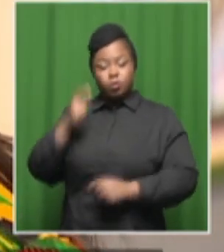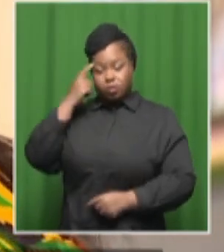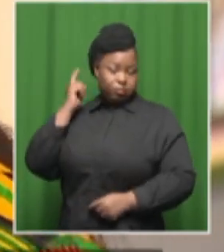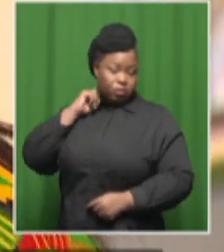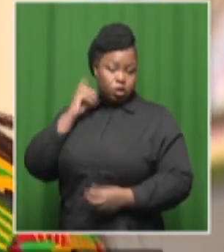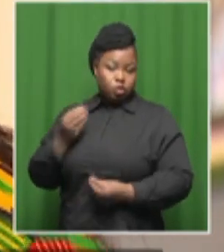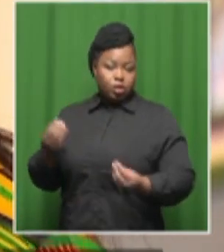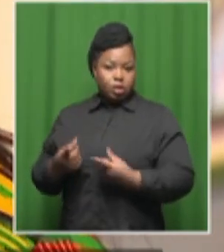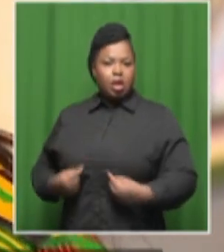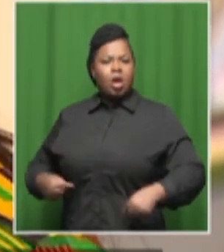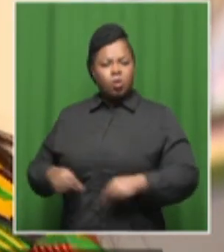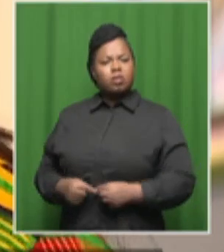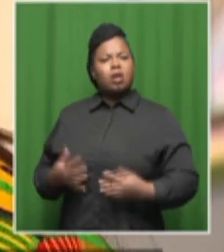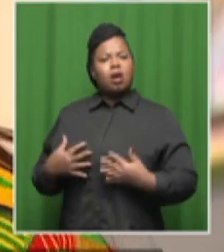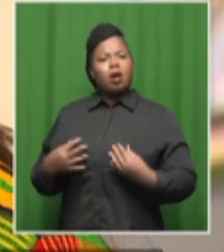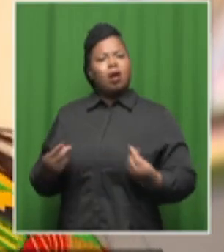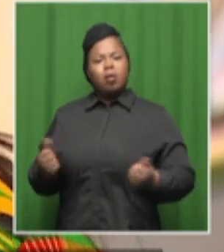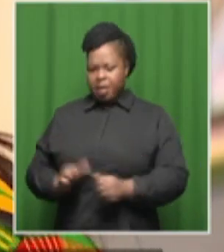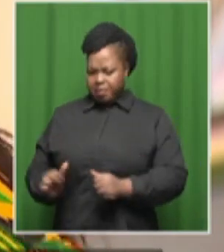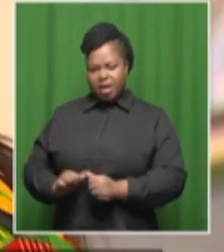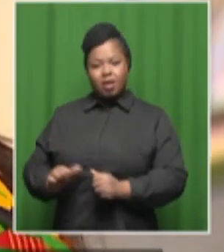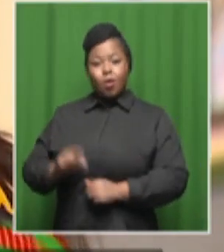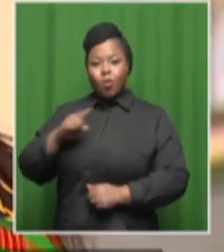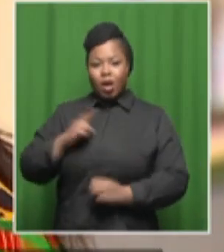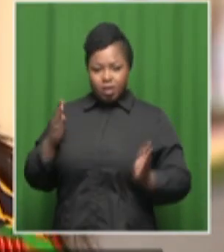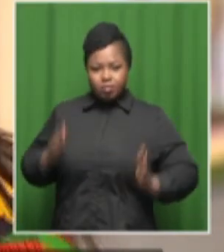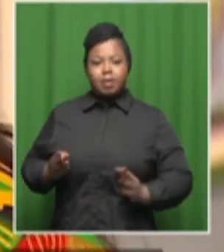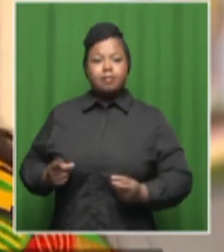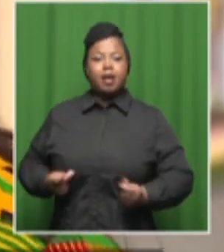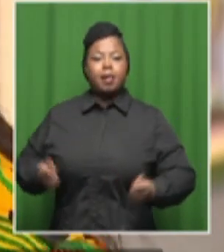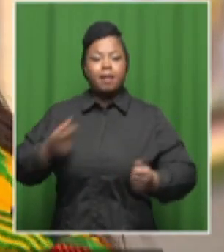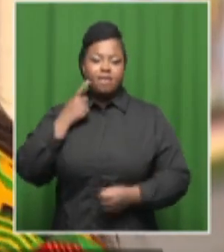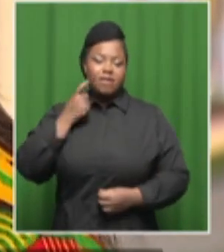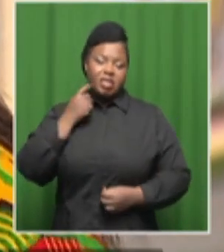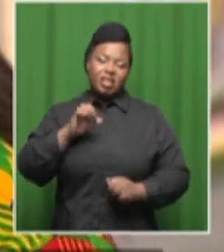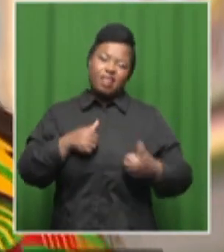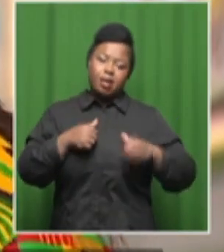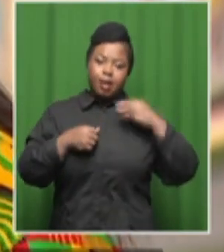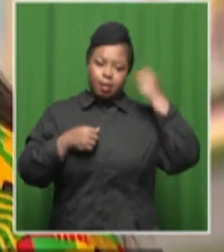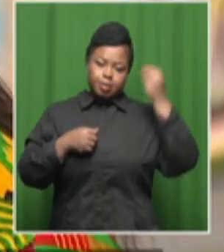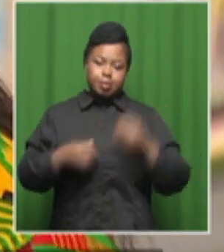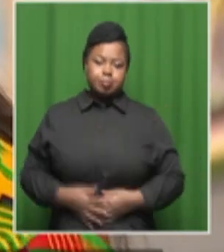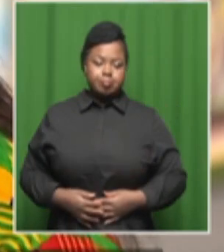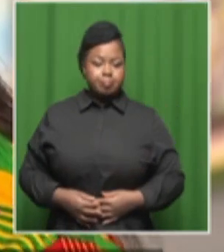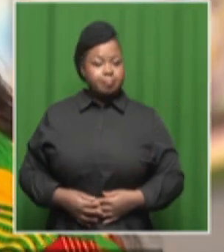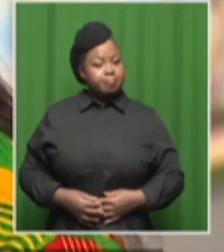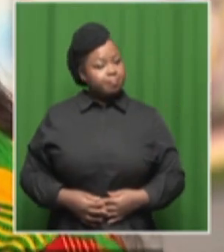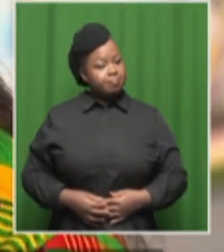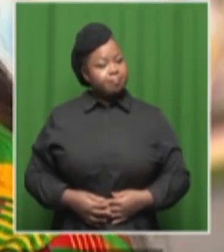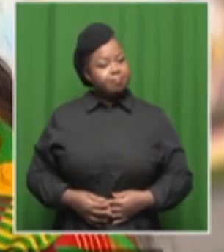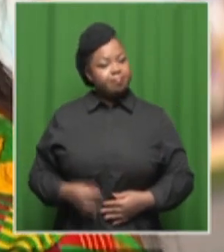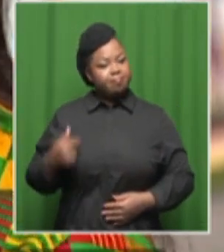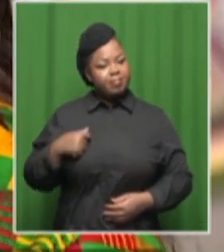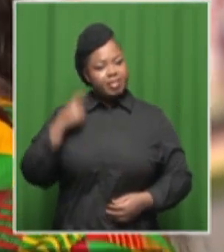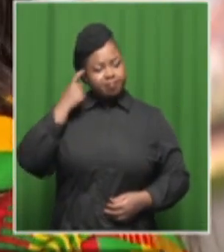children actually are much better than adults because their immunity actually responds better than in the adults. I just wonder,